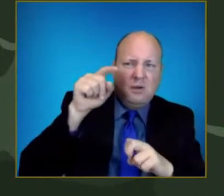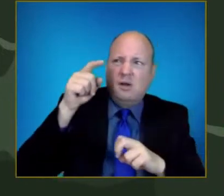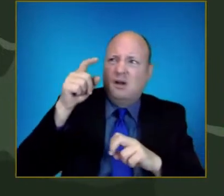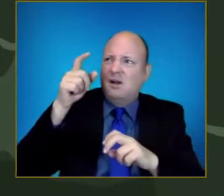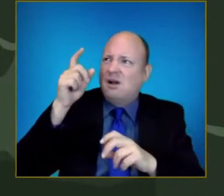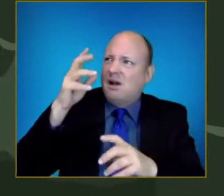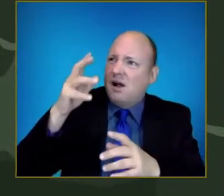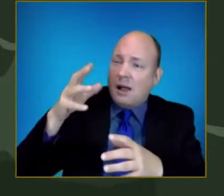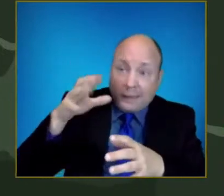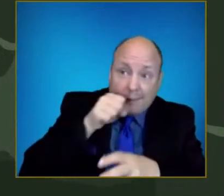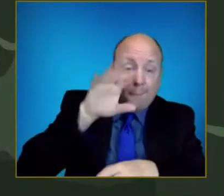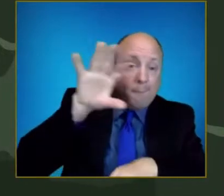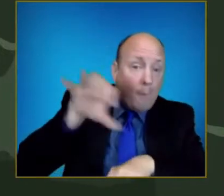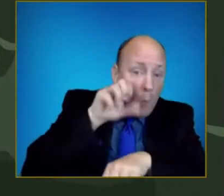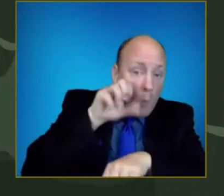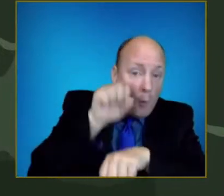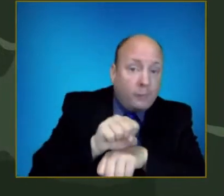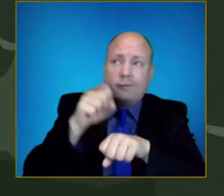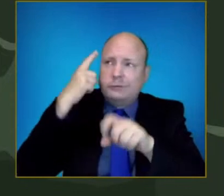that question, please?